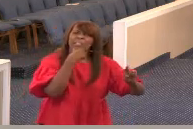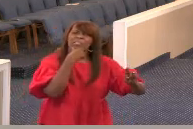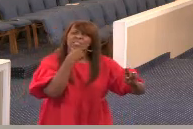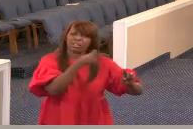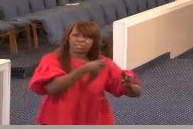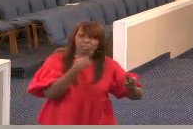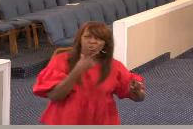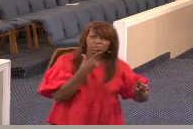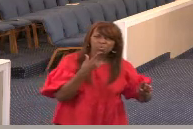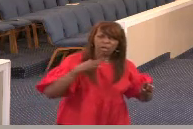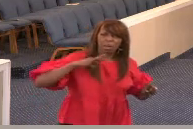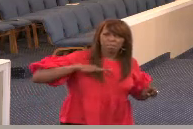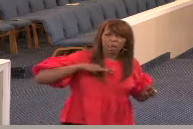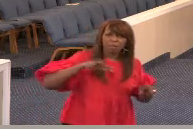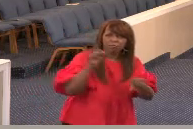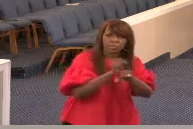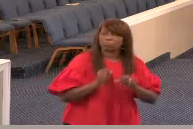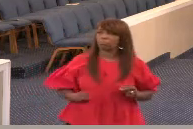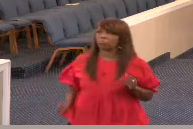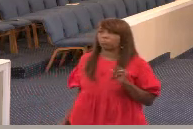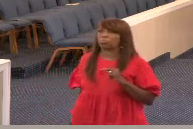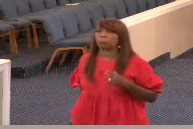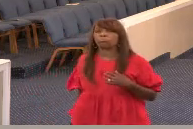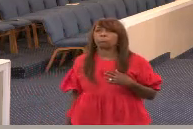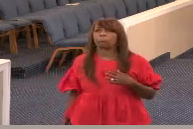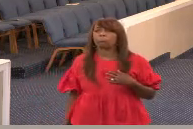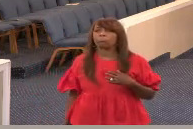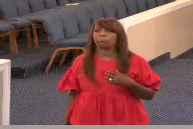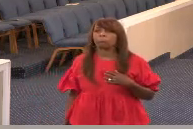did you put in an application? He said, no.